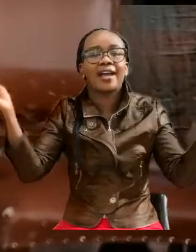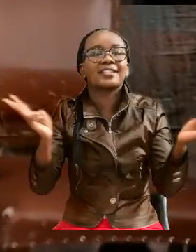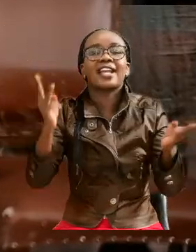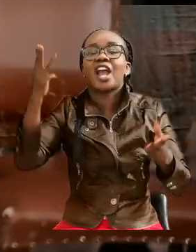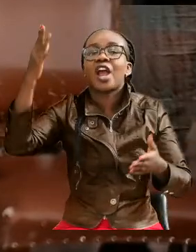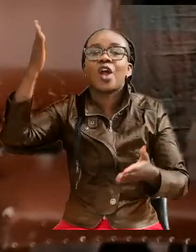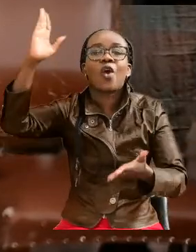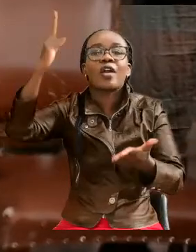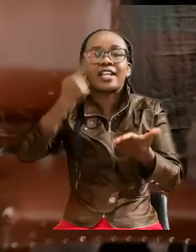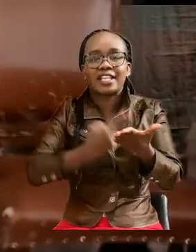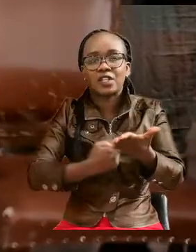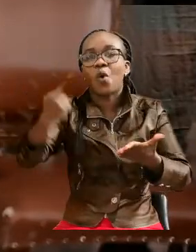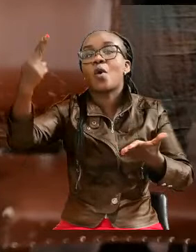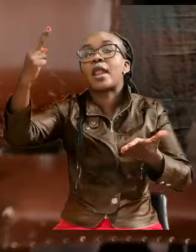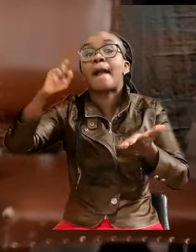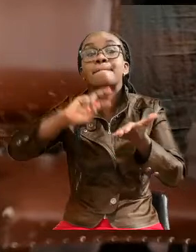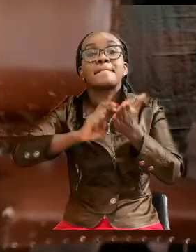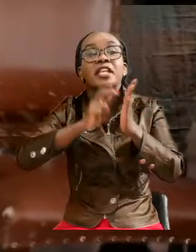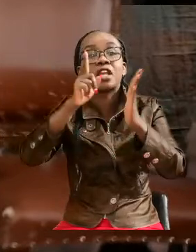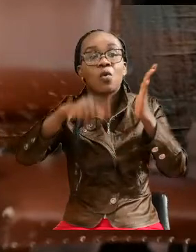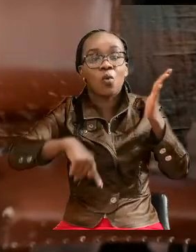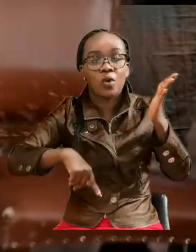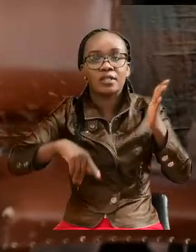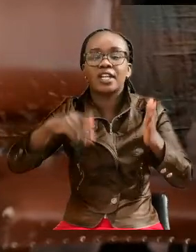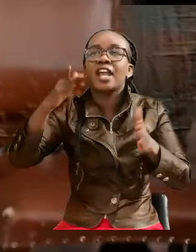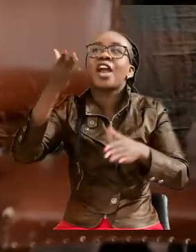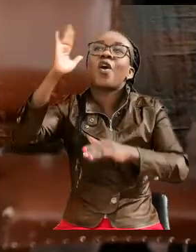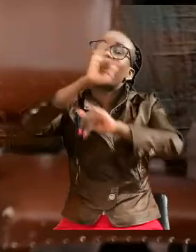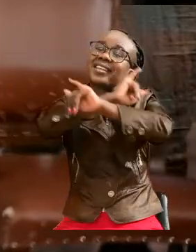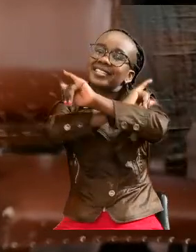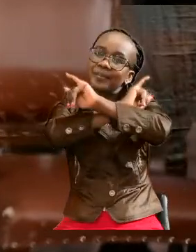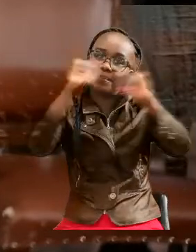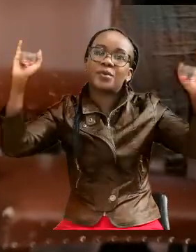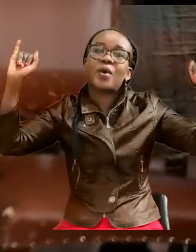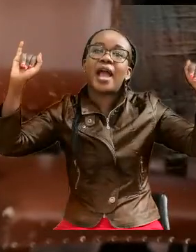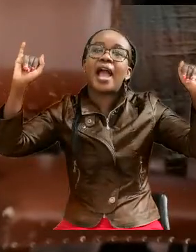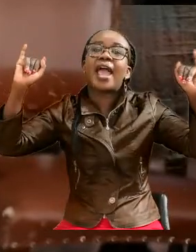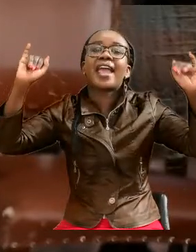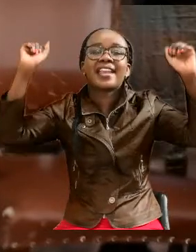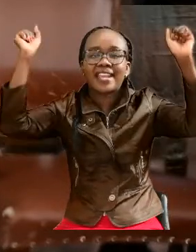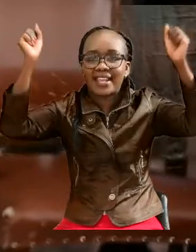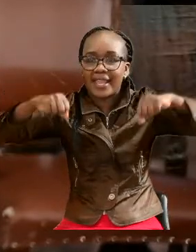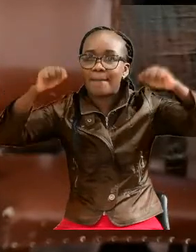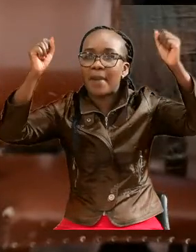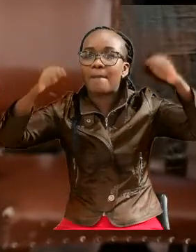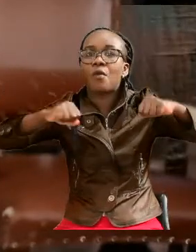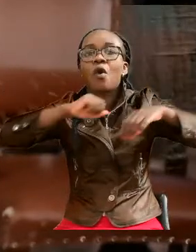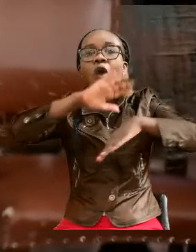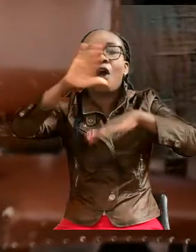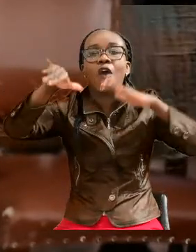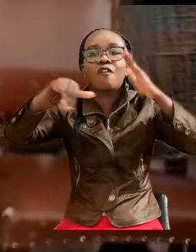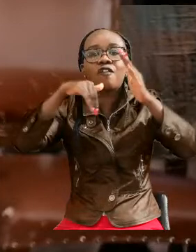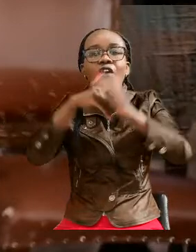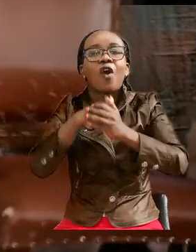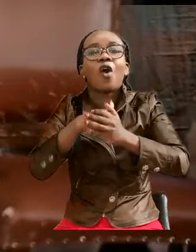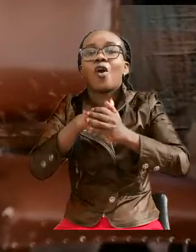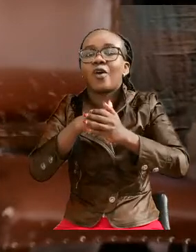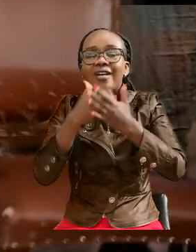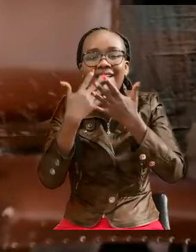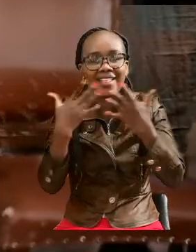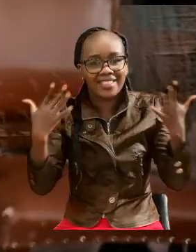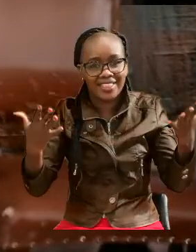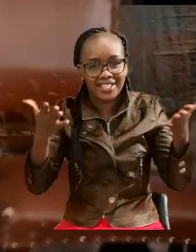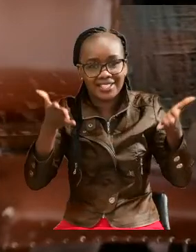holy, meaning that he is utterly pure and incapable of sin or evil, as we see